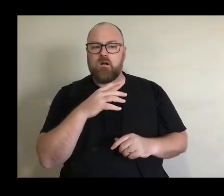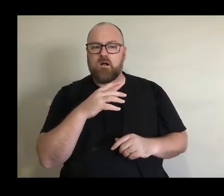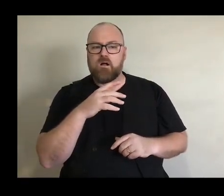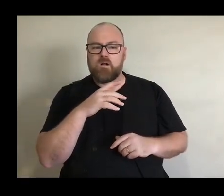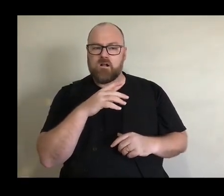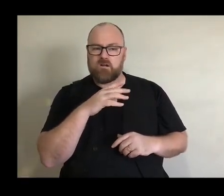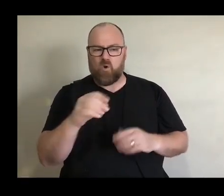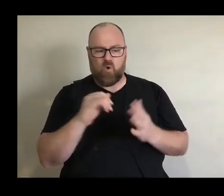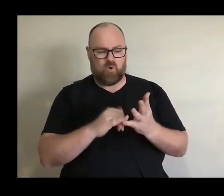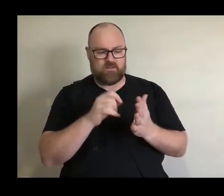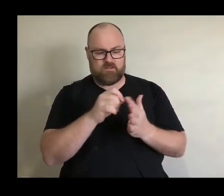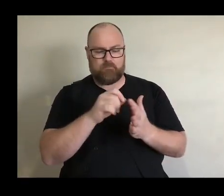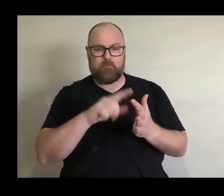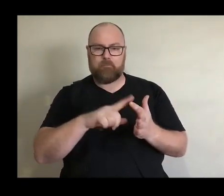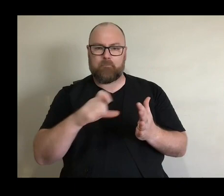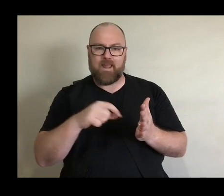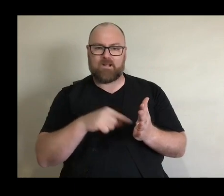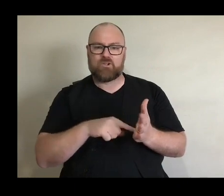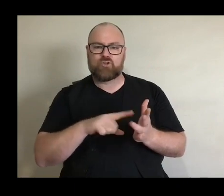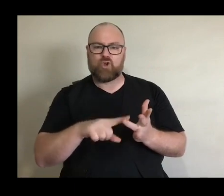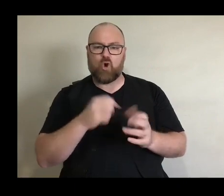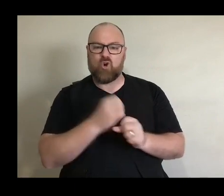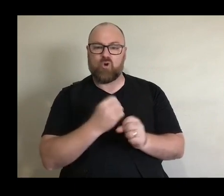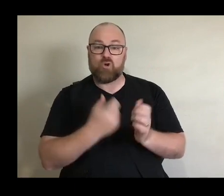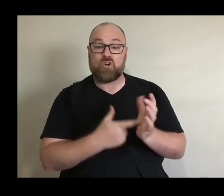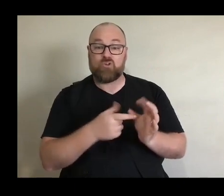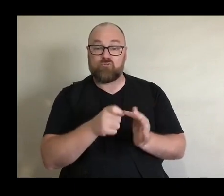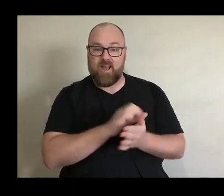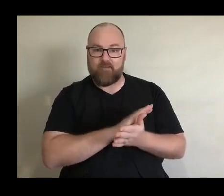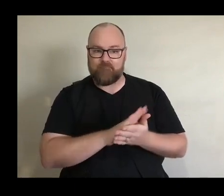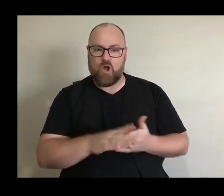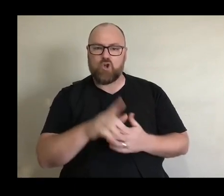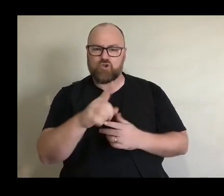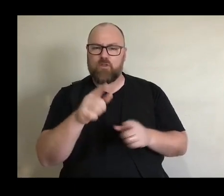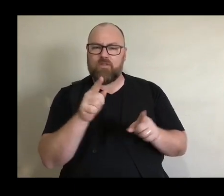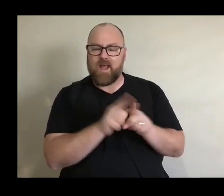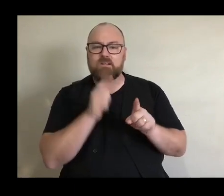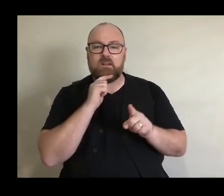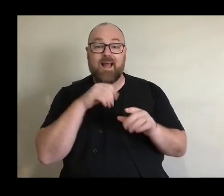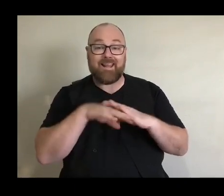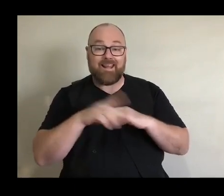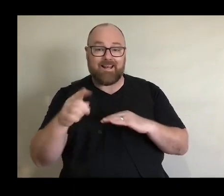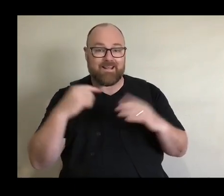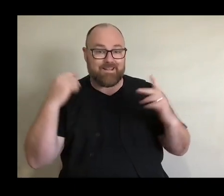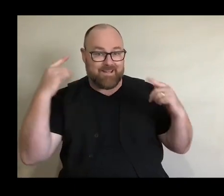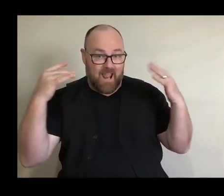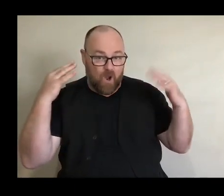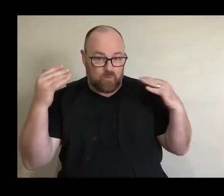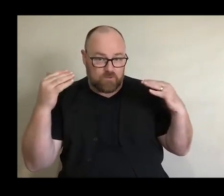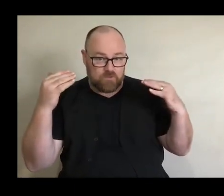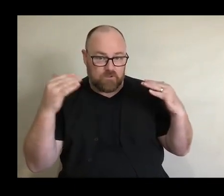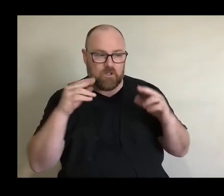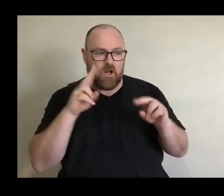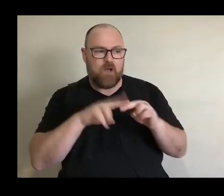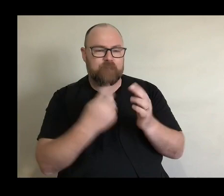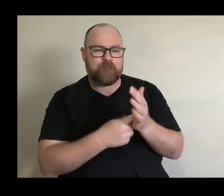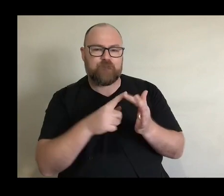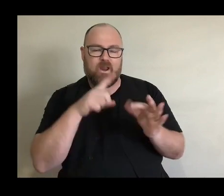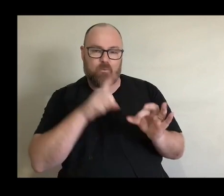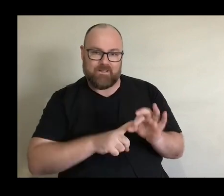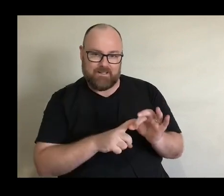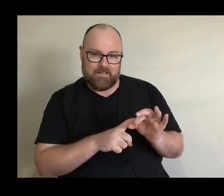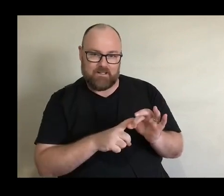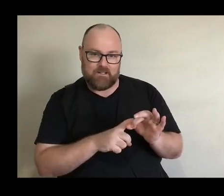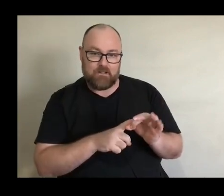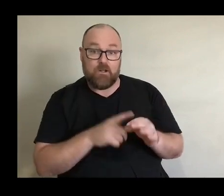call a spectrograph. This is a visual representation of the frequencies within the sound recording. And it is within that image,